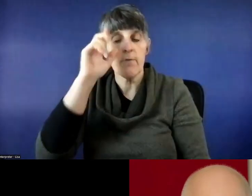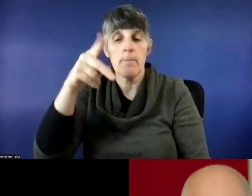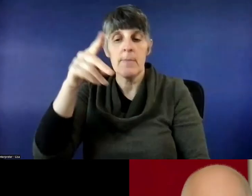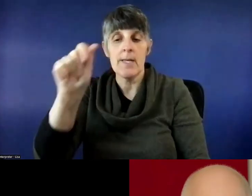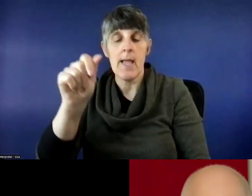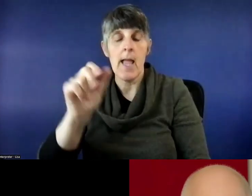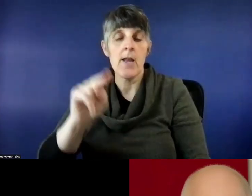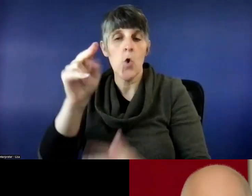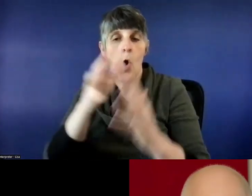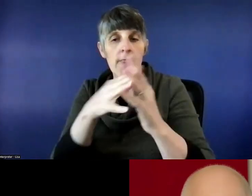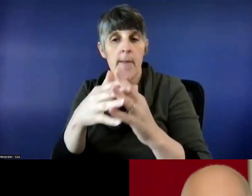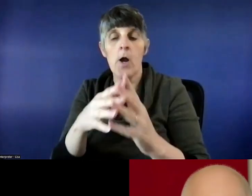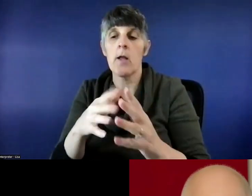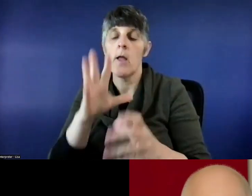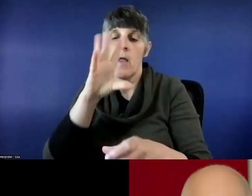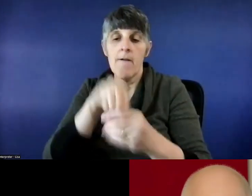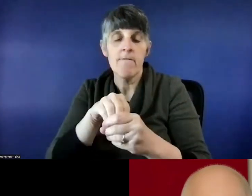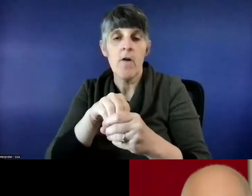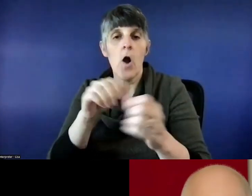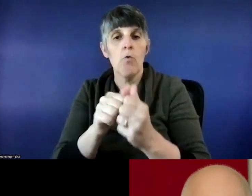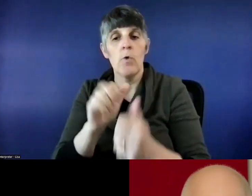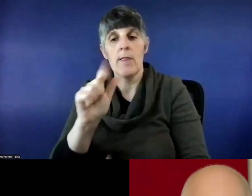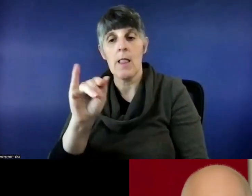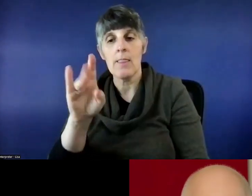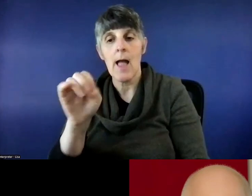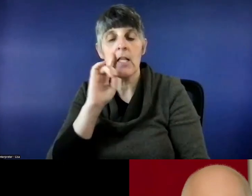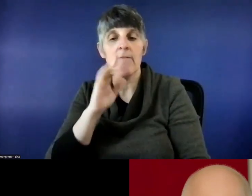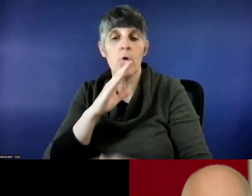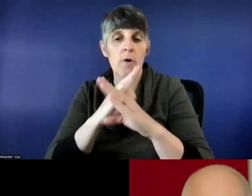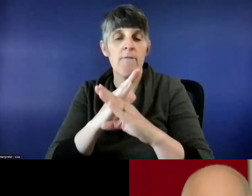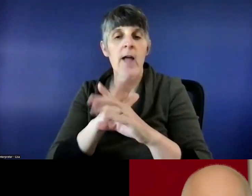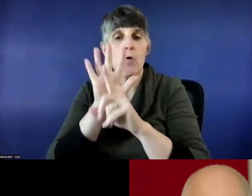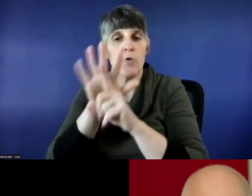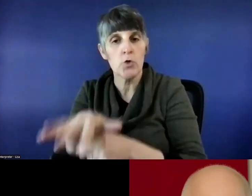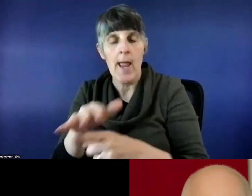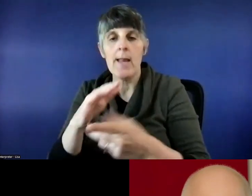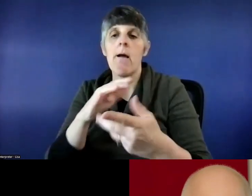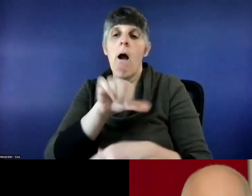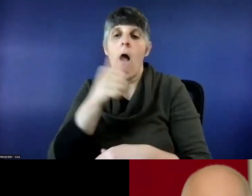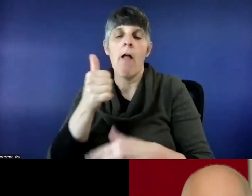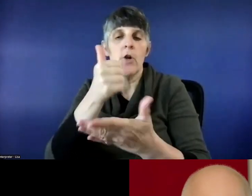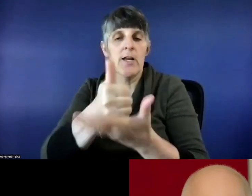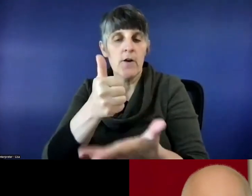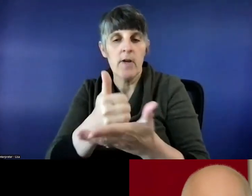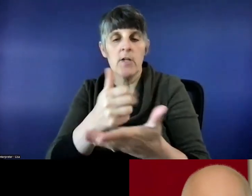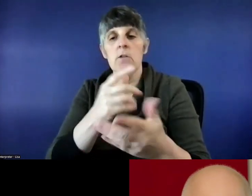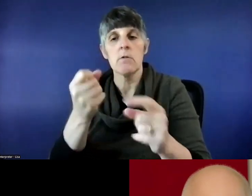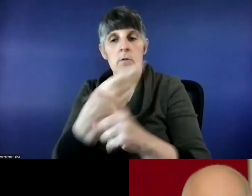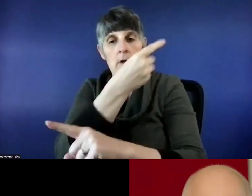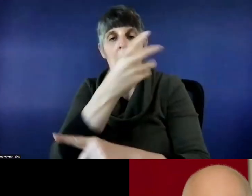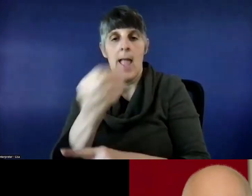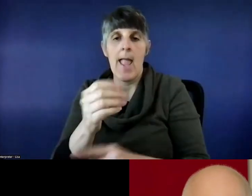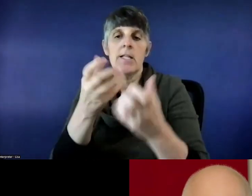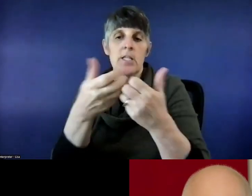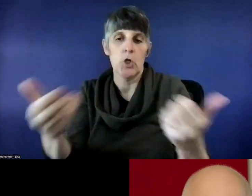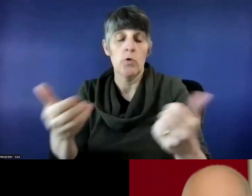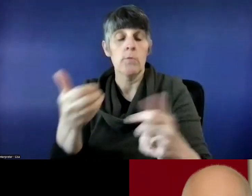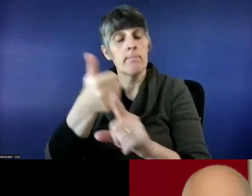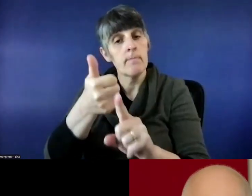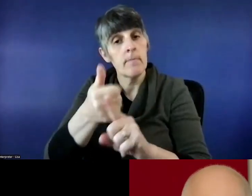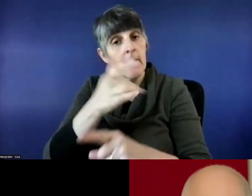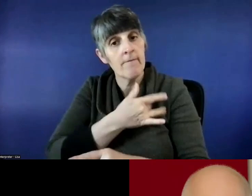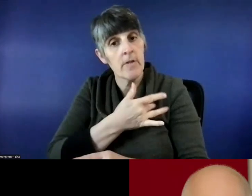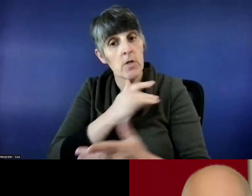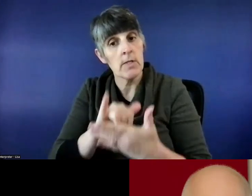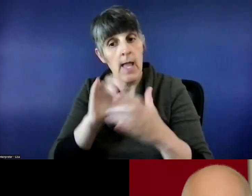America. He's an active member of the Alliance to Prevent Restraint, Aversive Interventions, and Seclusion. Guy believes that